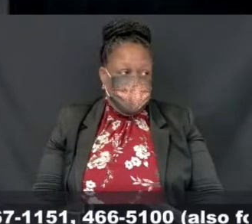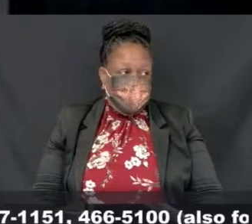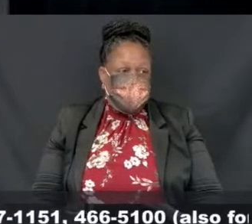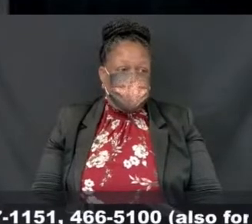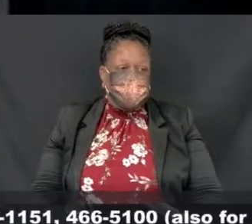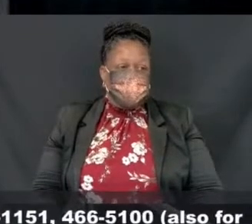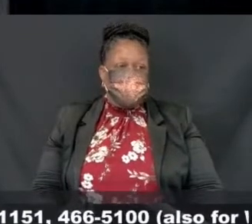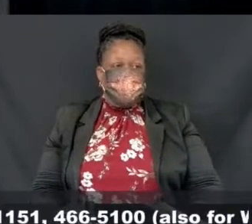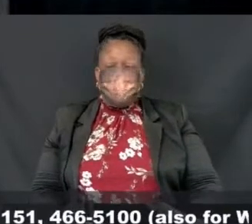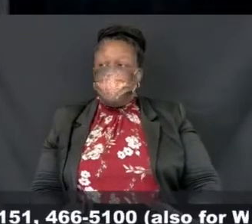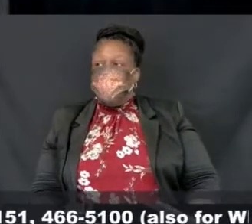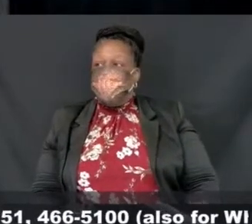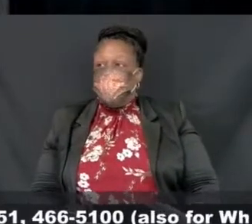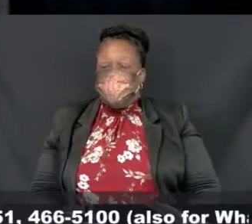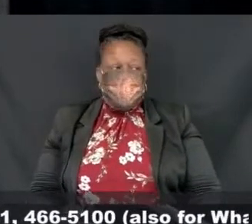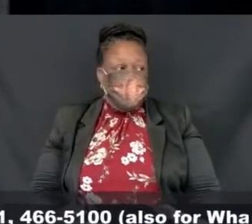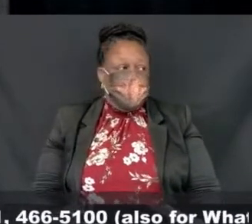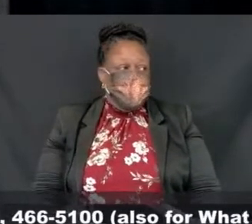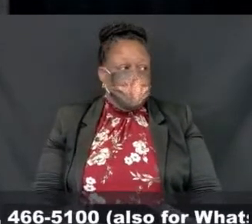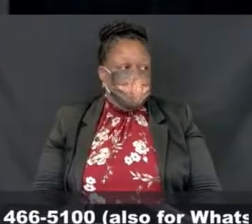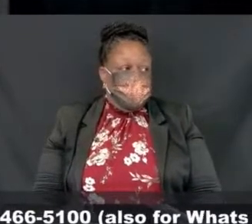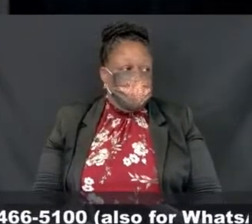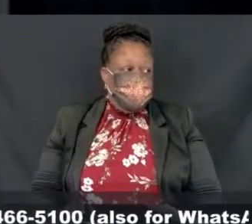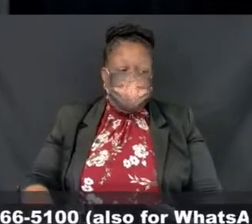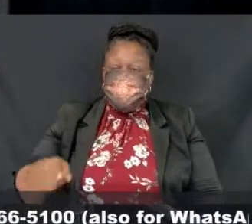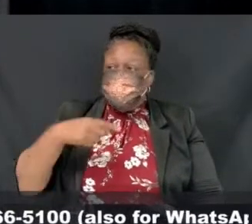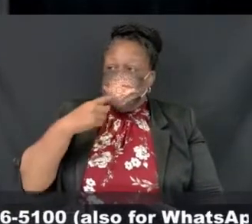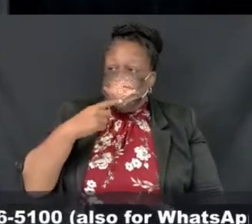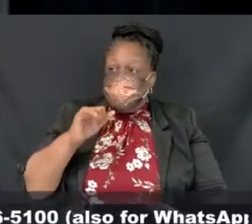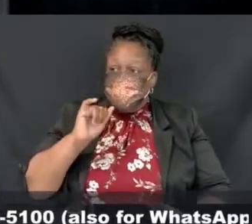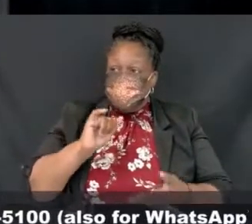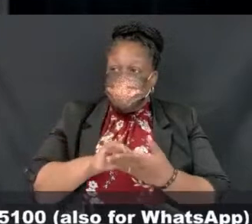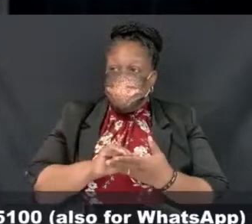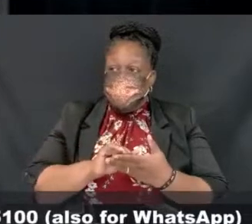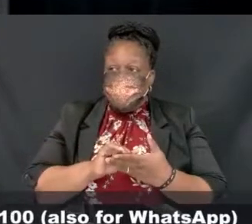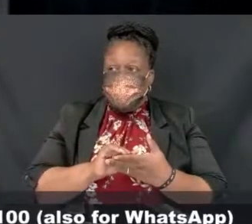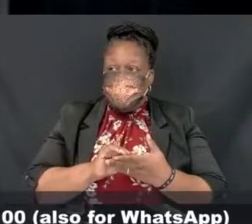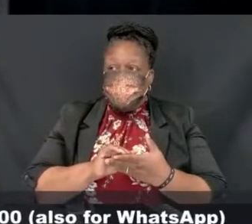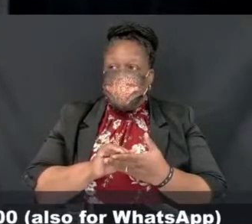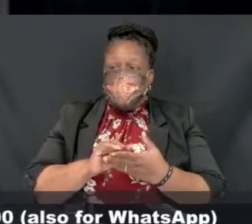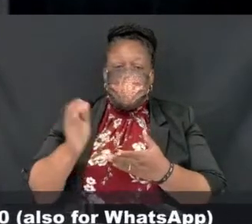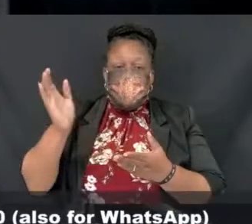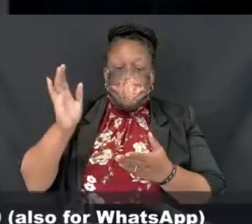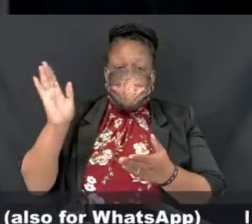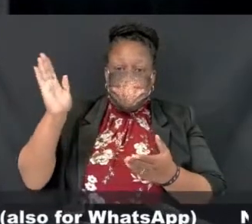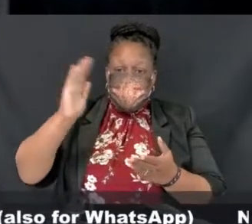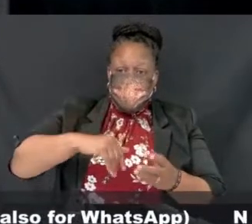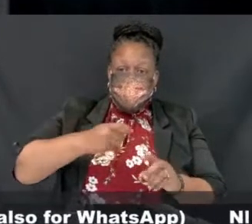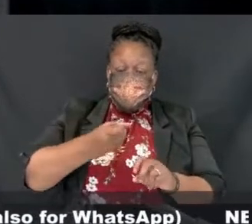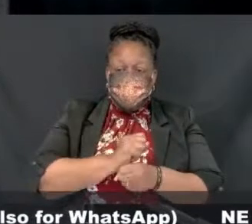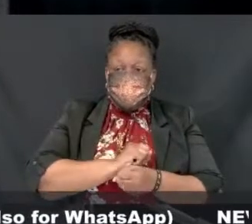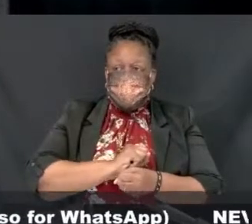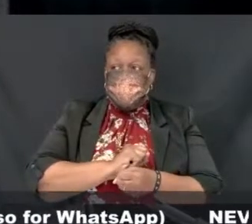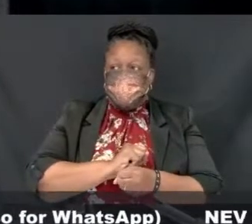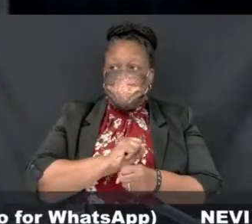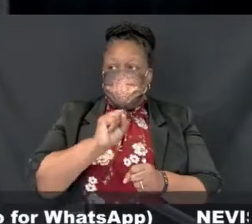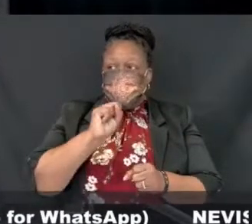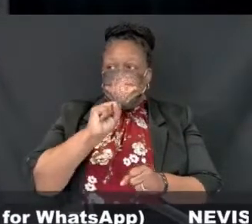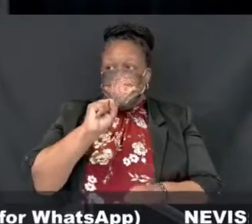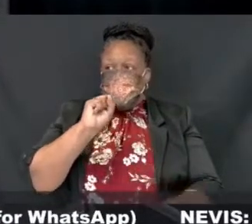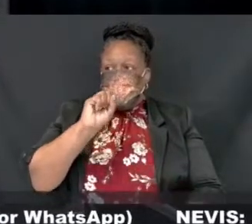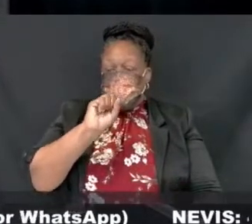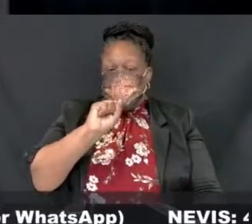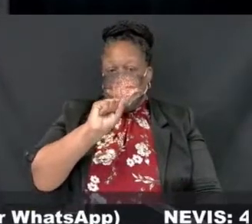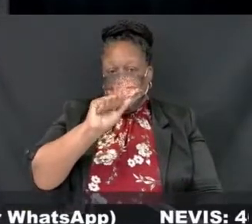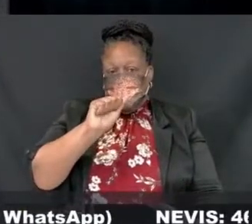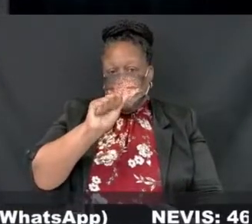Mr. Phipps taught me maths. And St. Kitts provided an opportunity for me as a